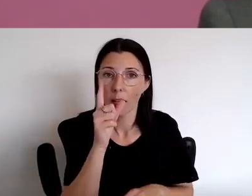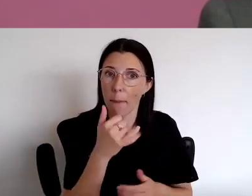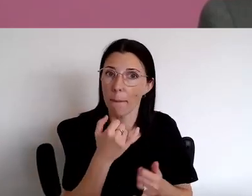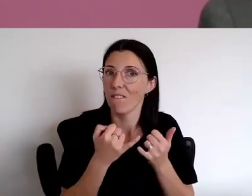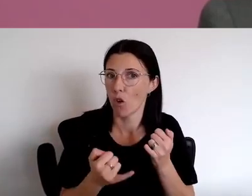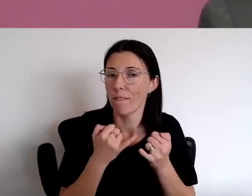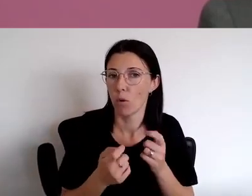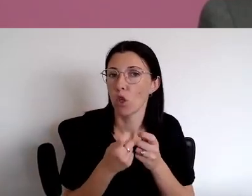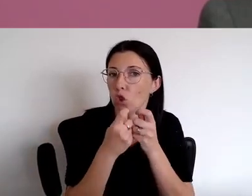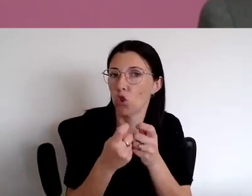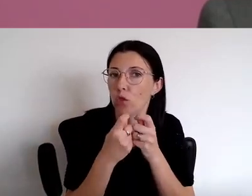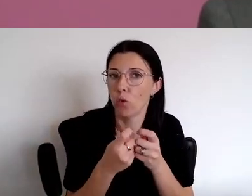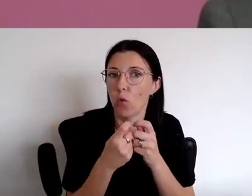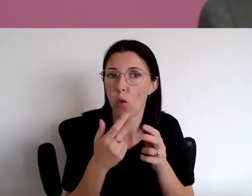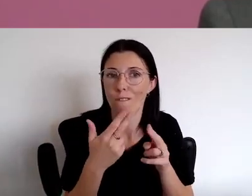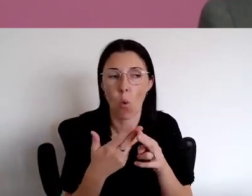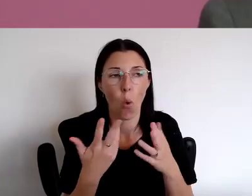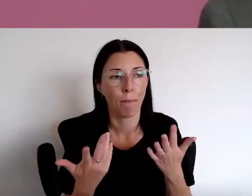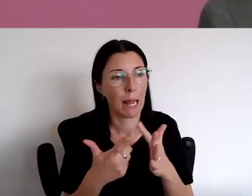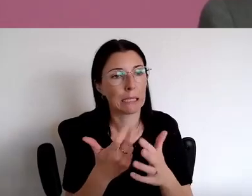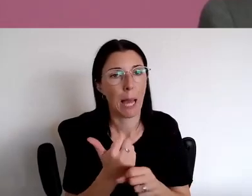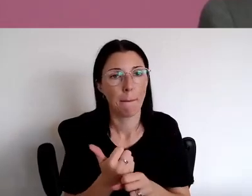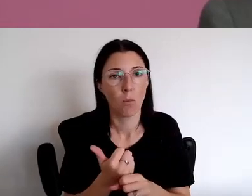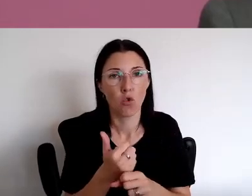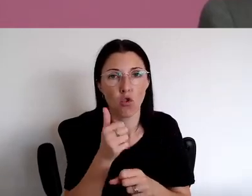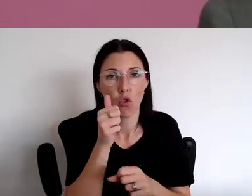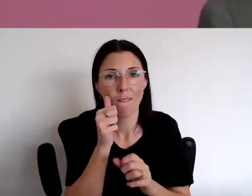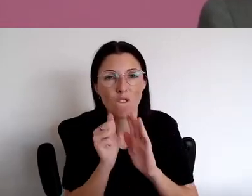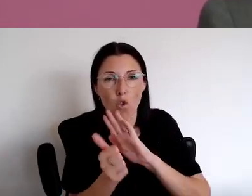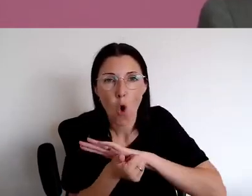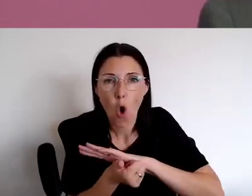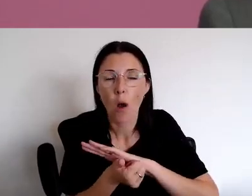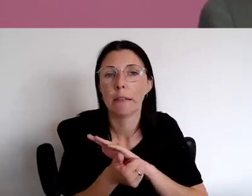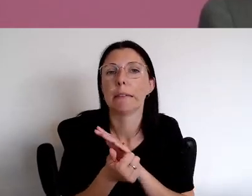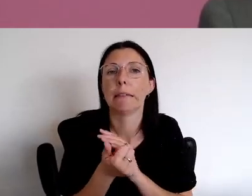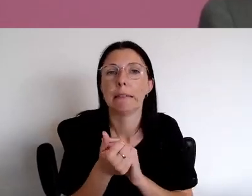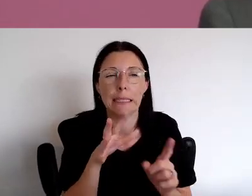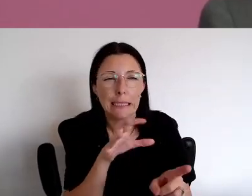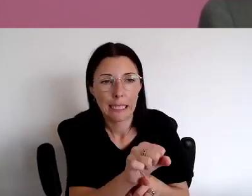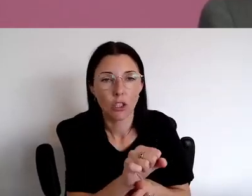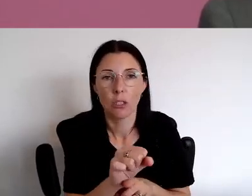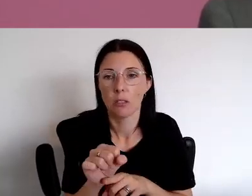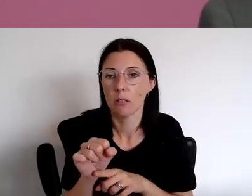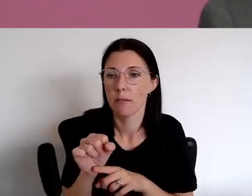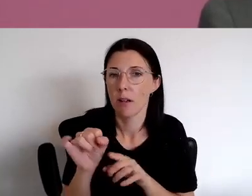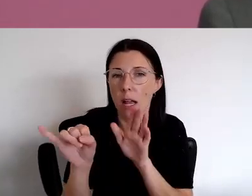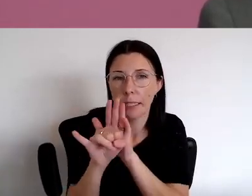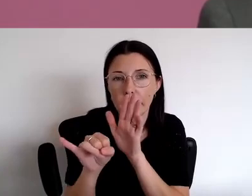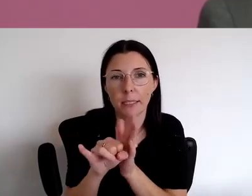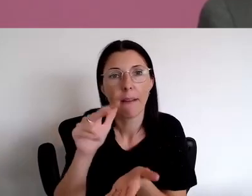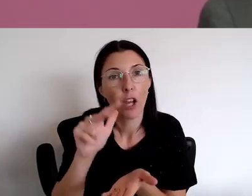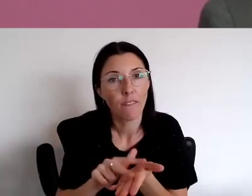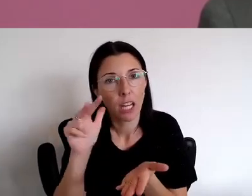for things like fraud detection, for identity verification, and I think there's real